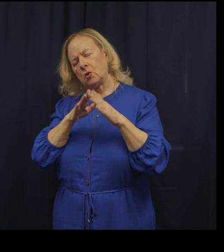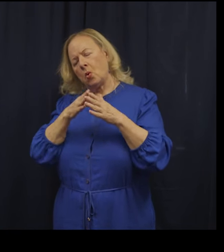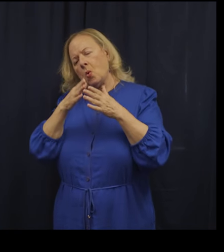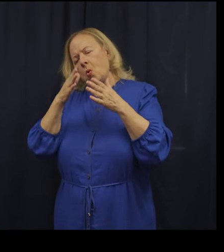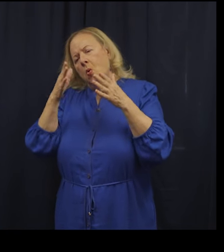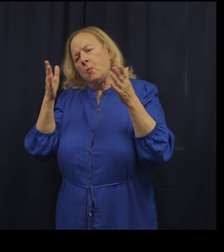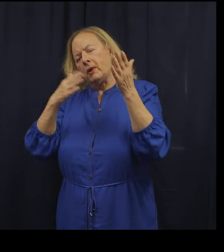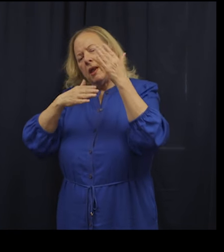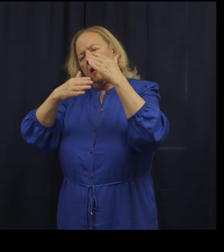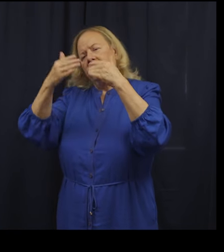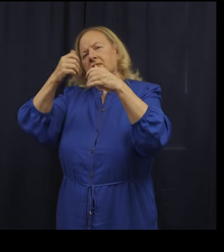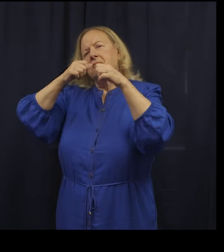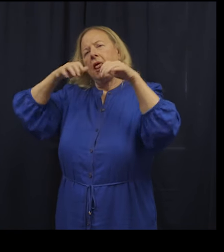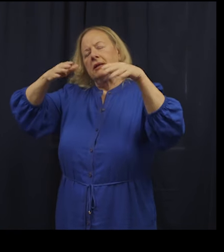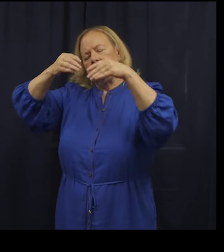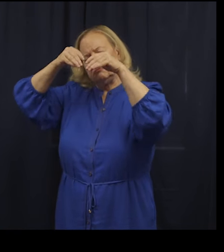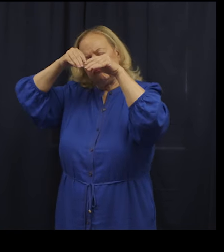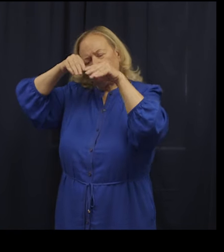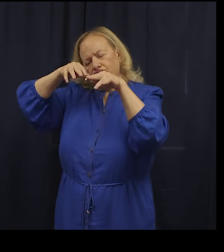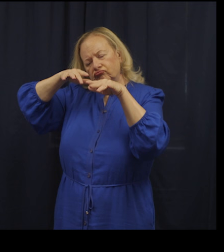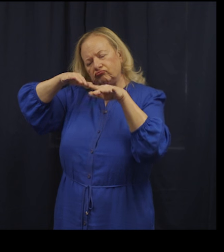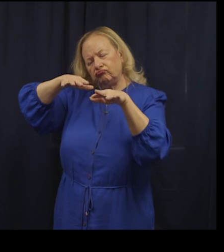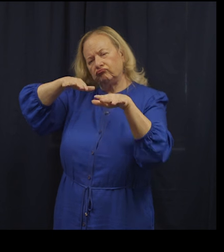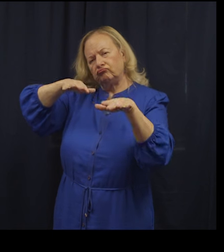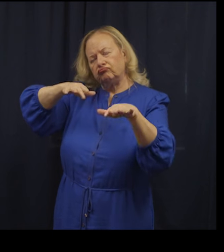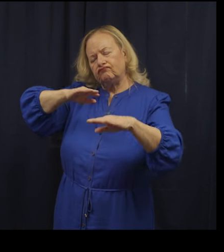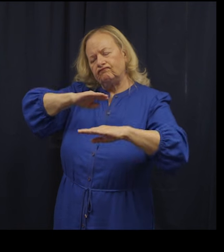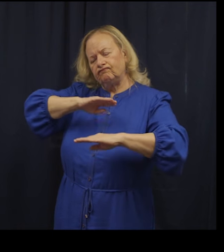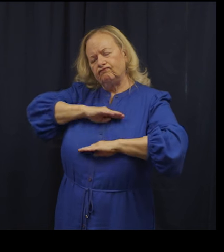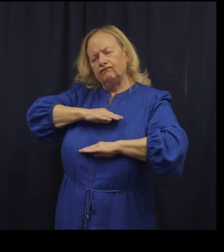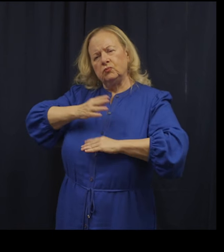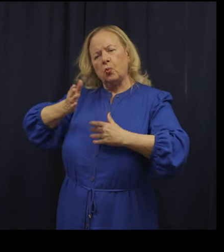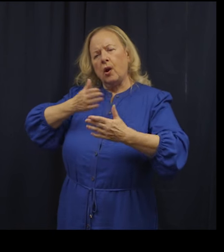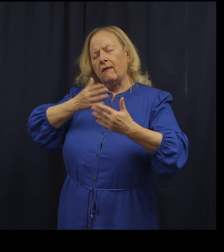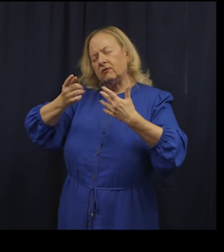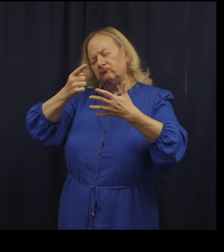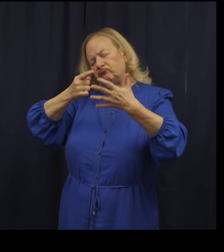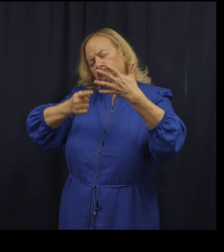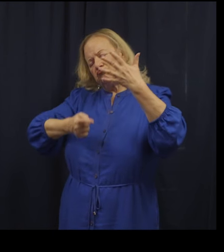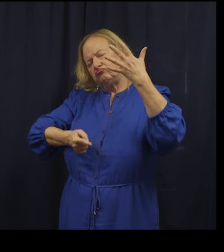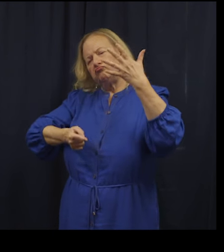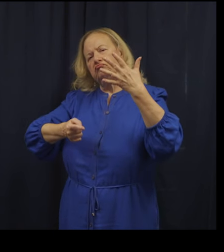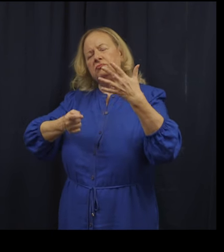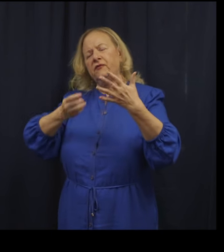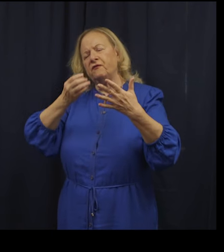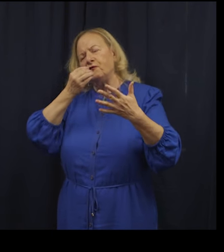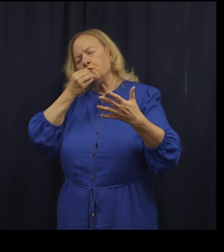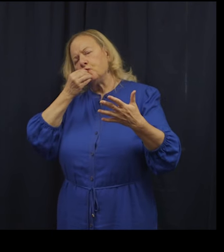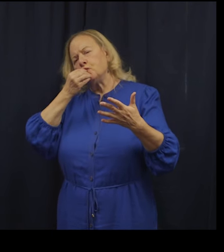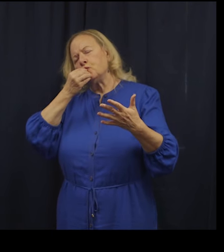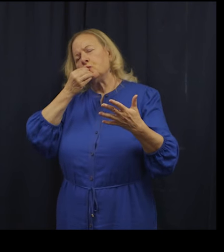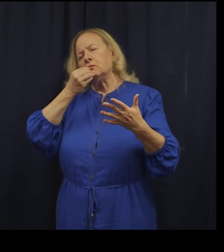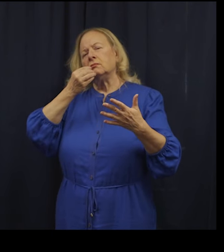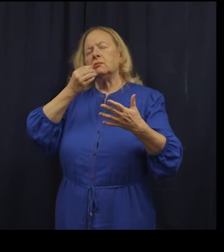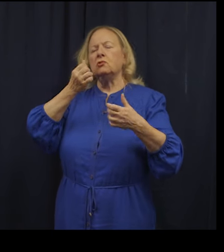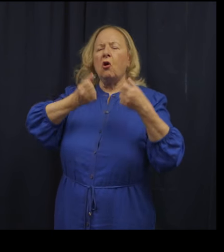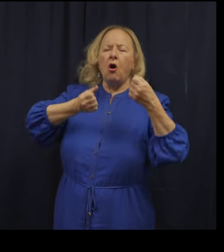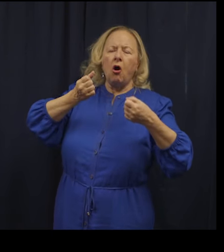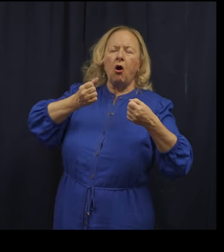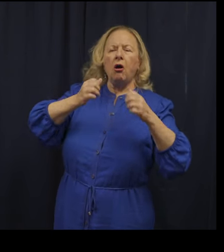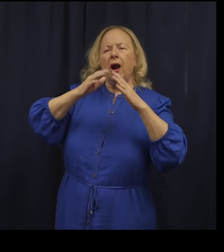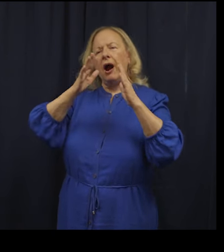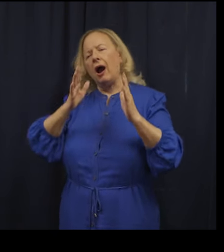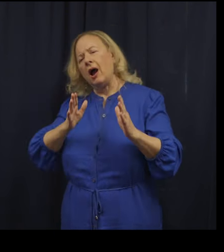open the windows of heaven and meet their needs for whatever it may be, for food on the table, a car,